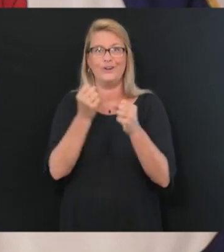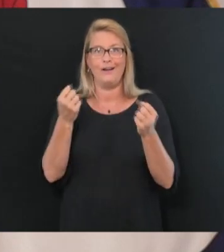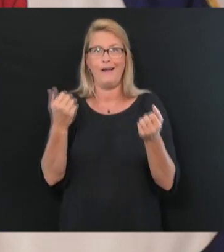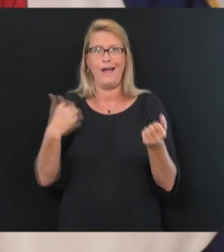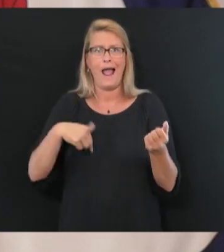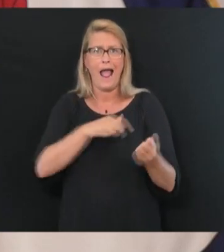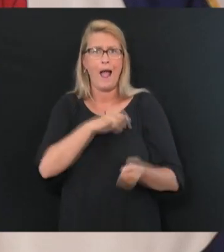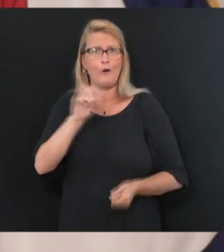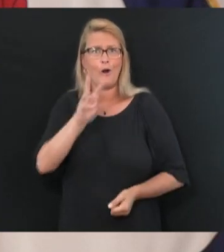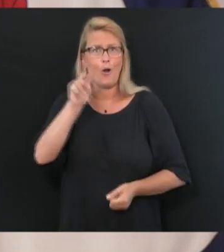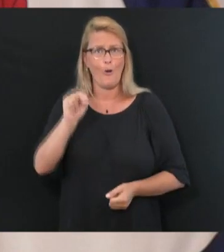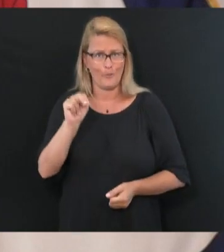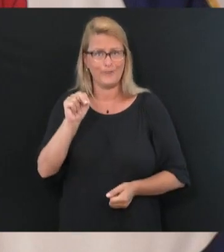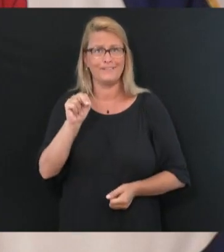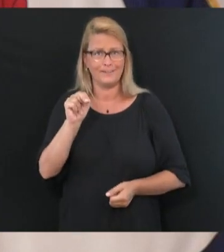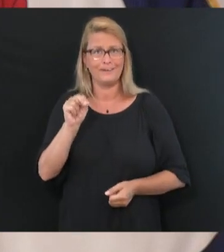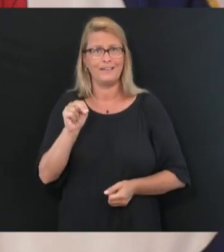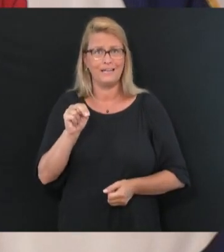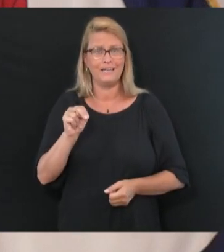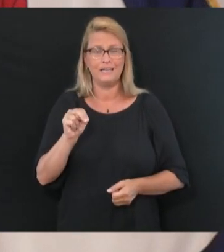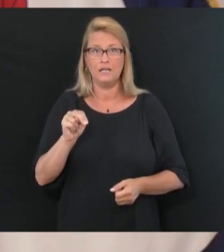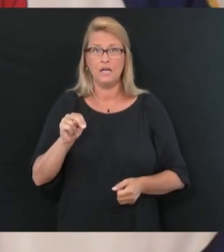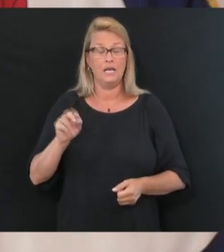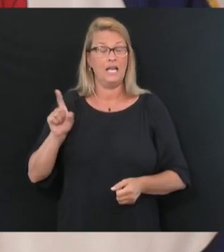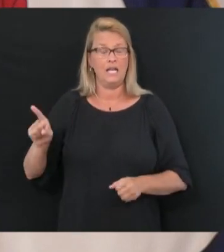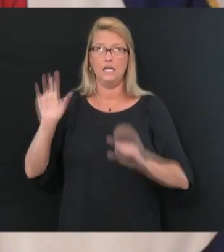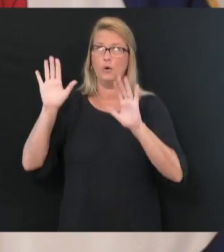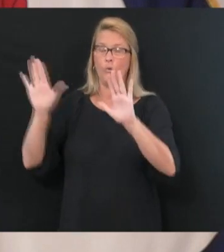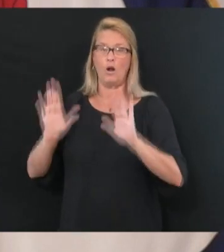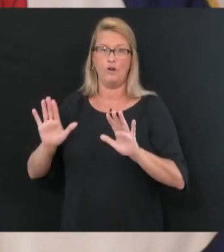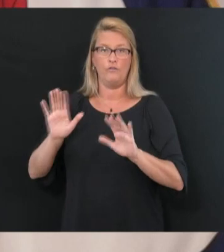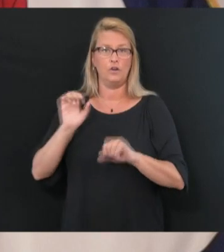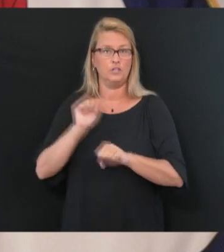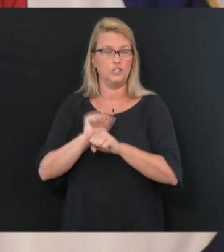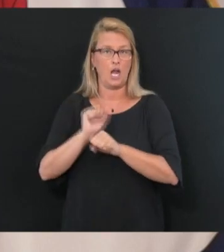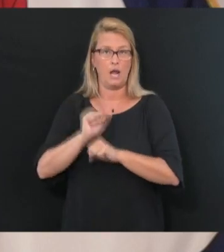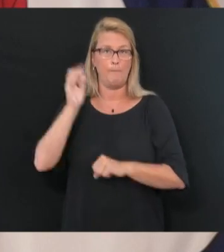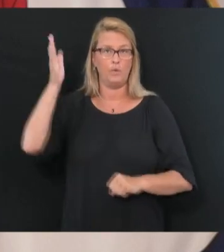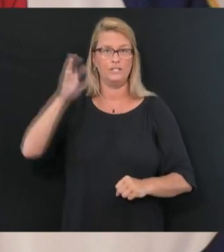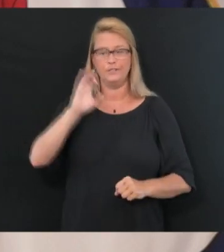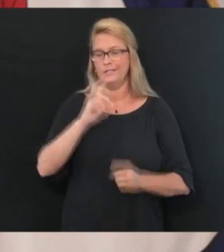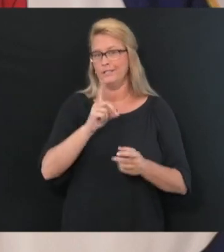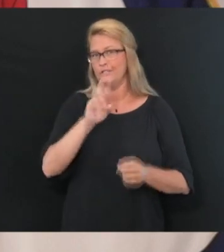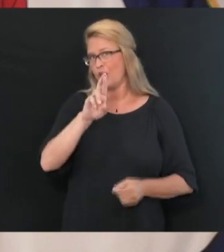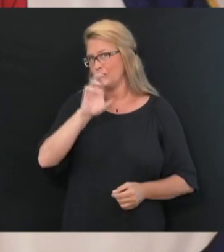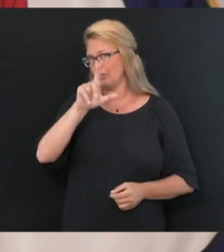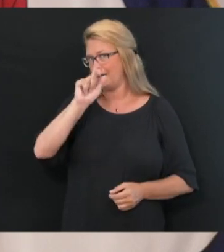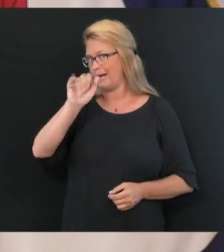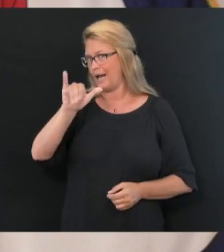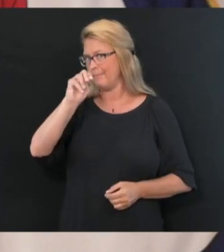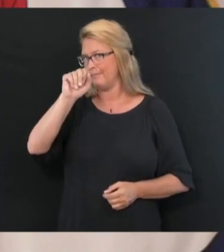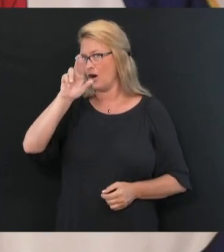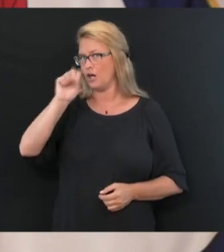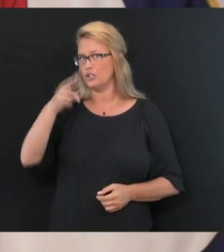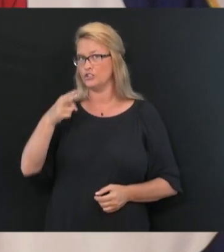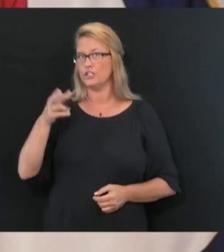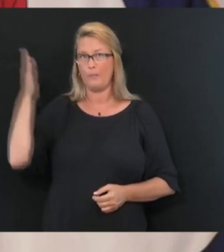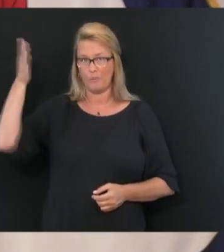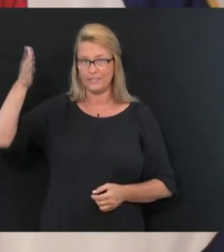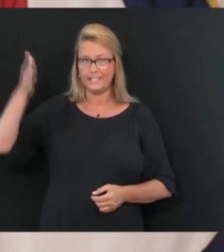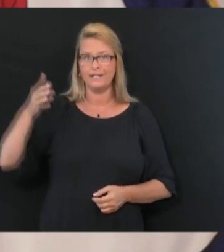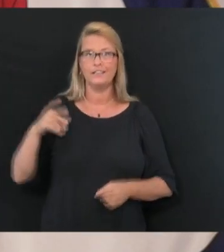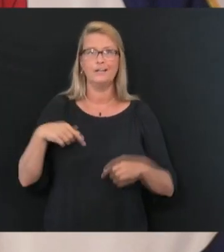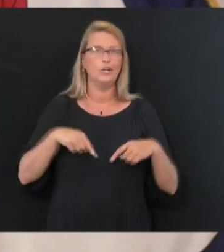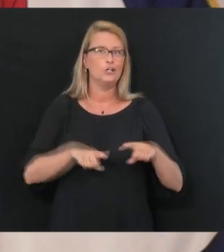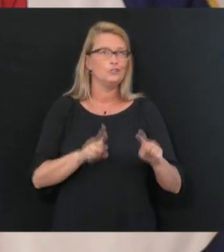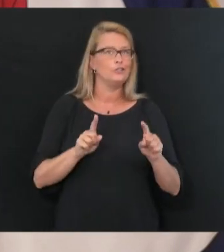into production and everything. And he did a great job with that. And Dr. Clay Marsh presented from the standpoint of the things that we're